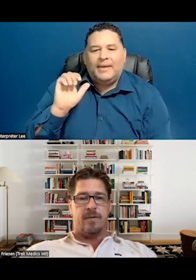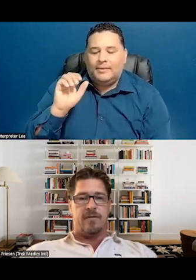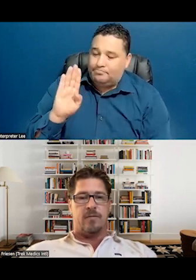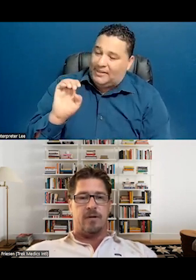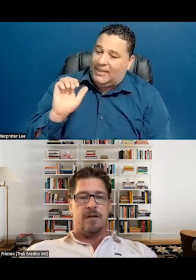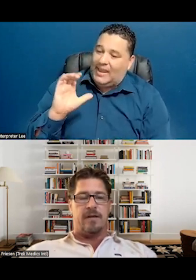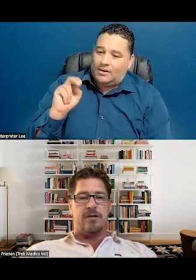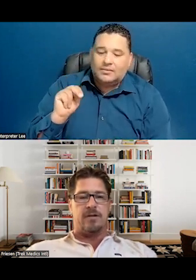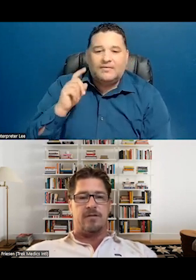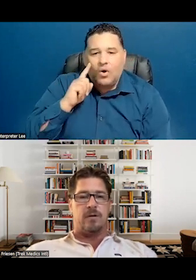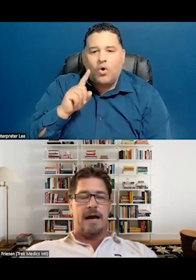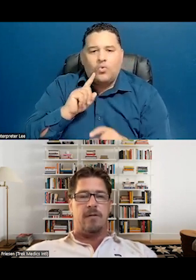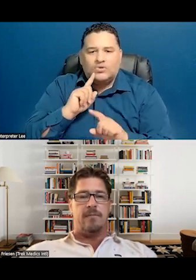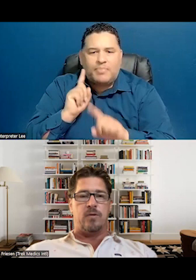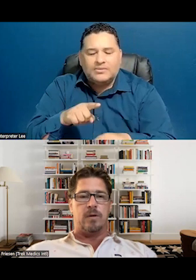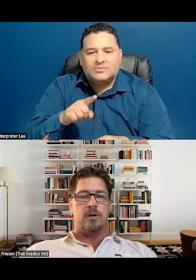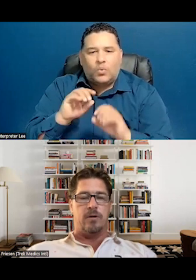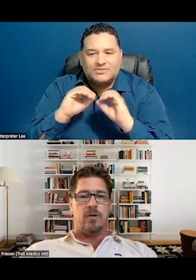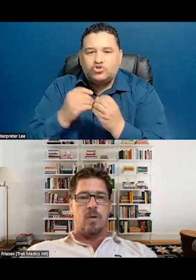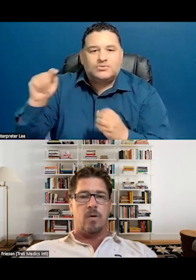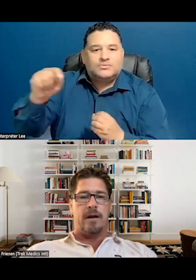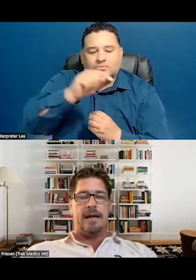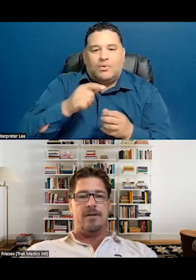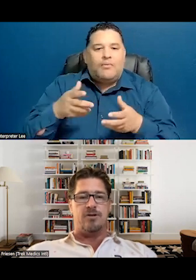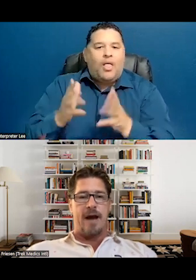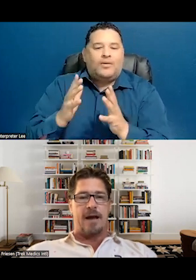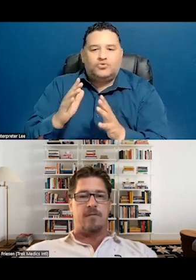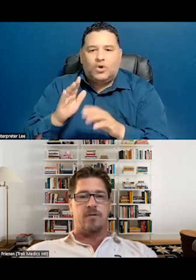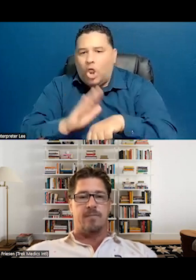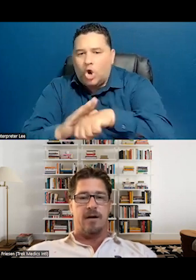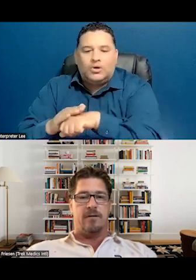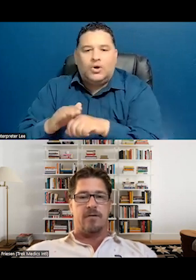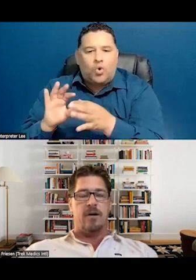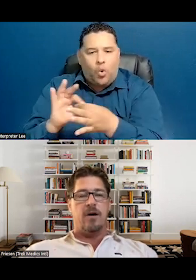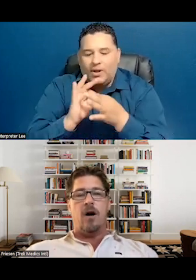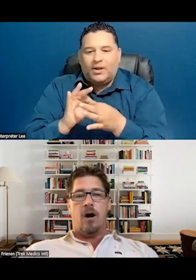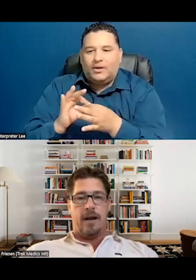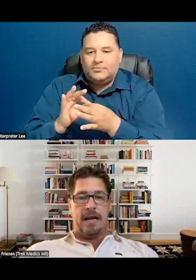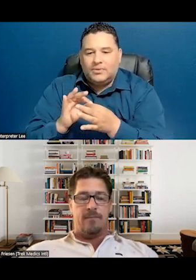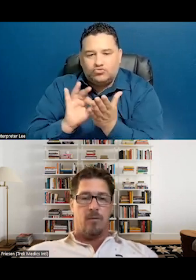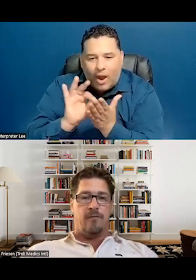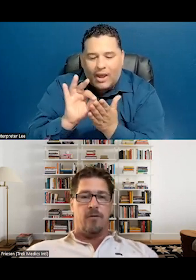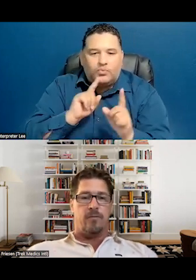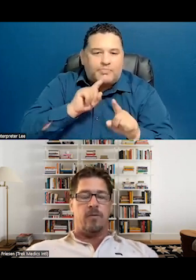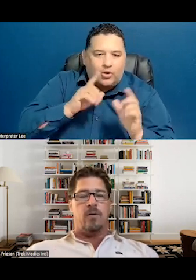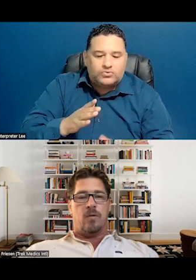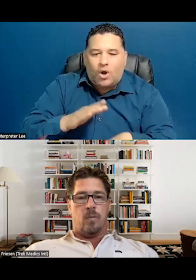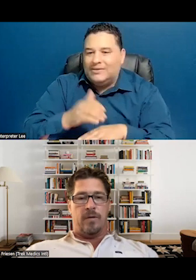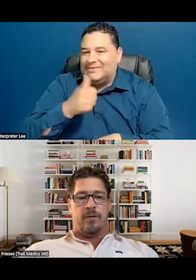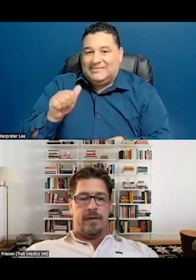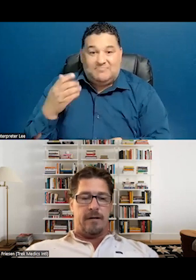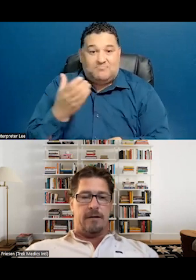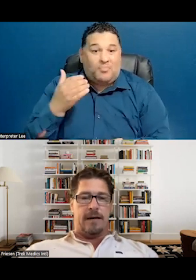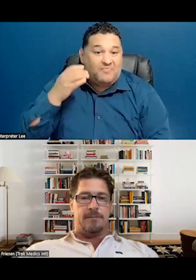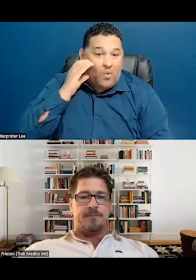for response organizations to allow them to alert, coordinate, and track responders on any mobile phone